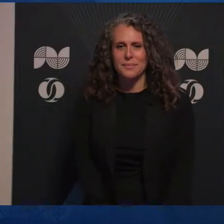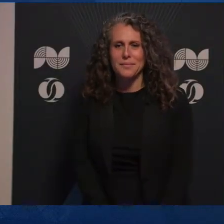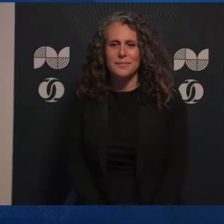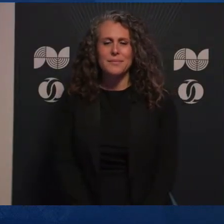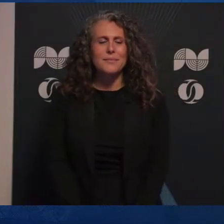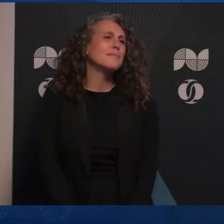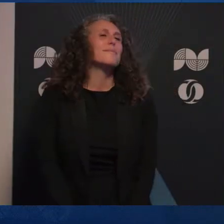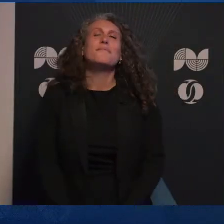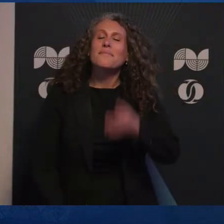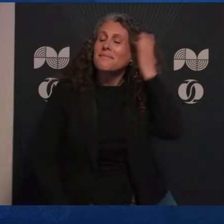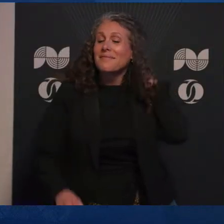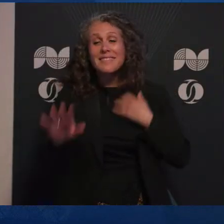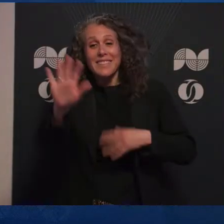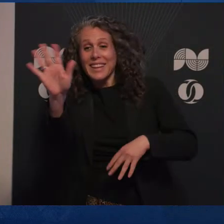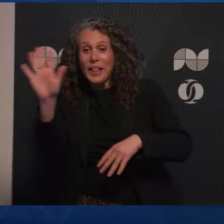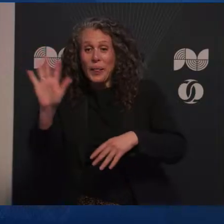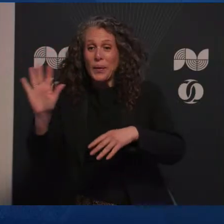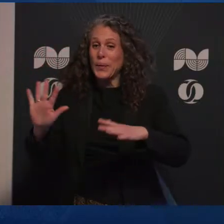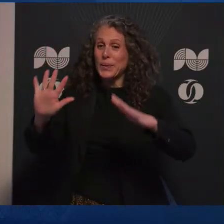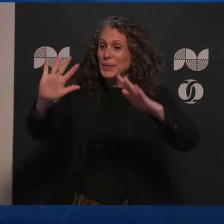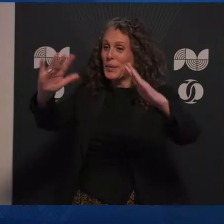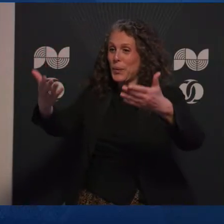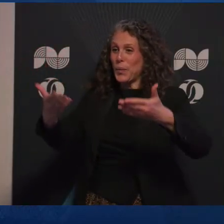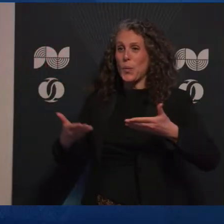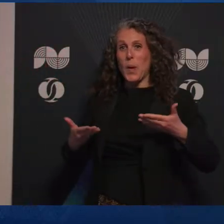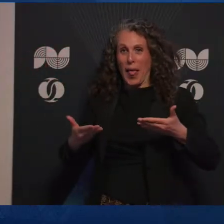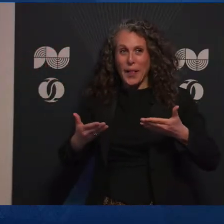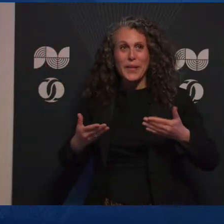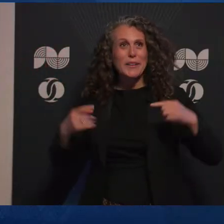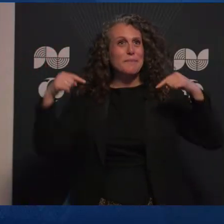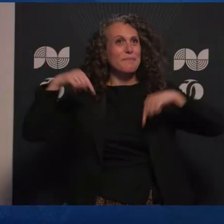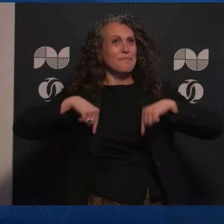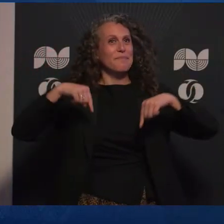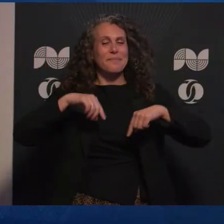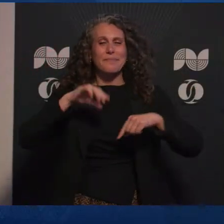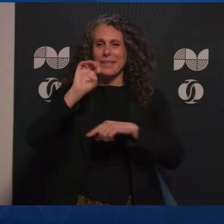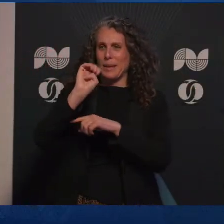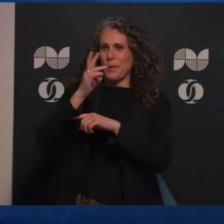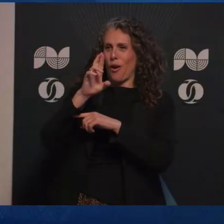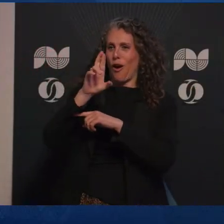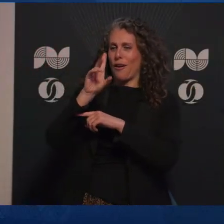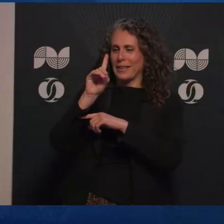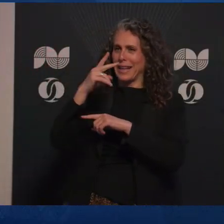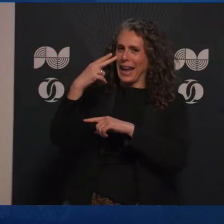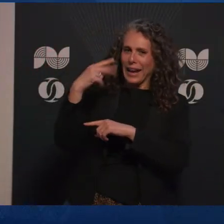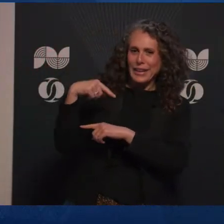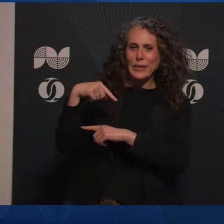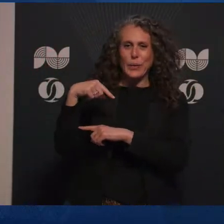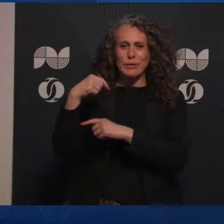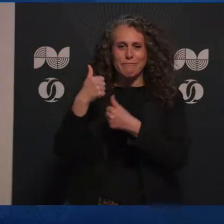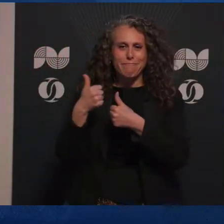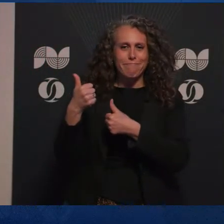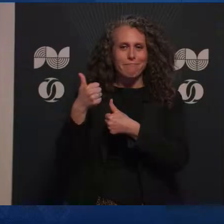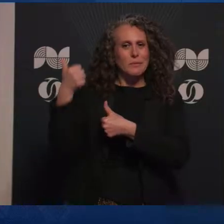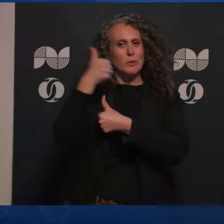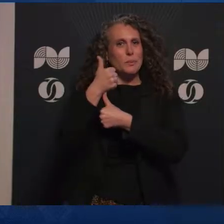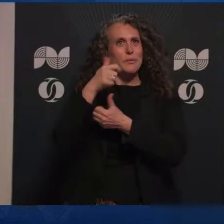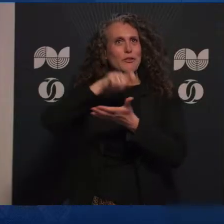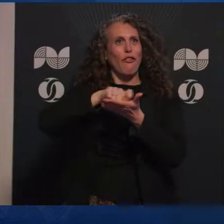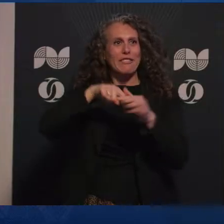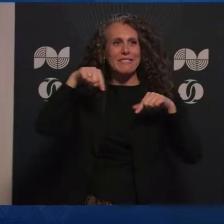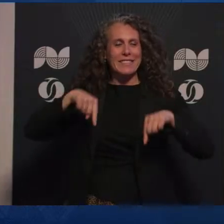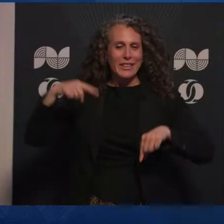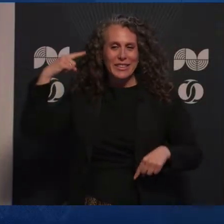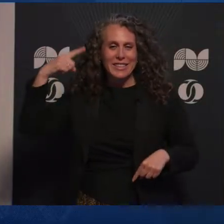So hello and warm welcome from the EBRD HQ in London on the third and final day of our